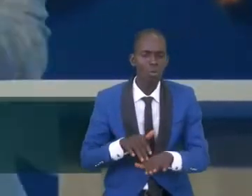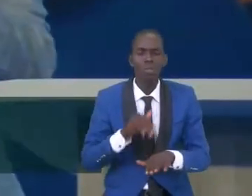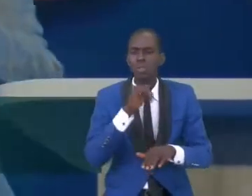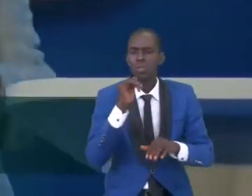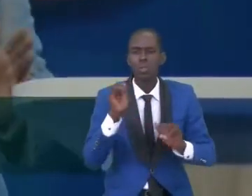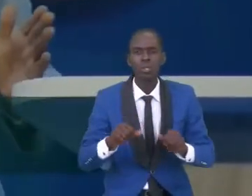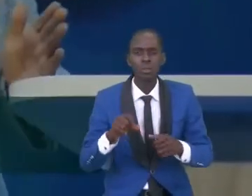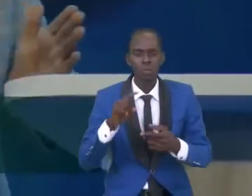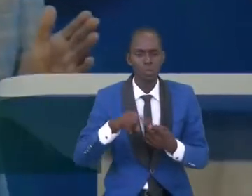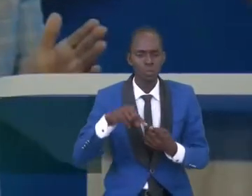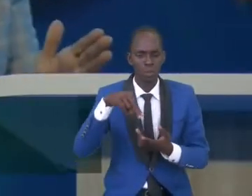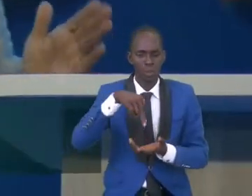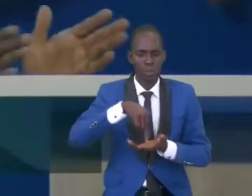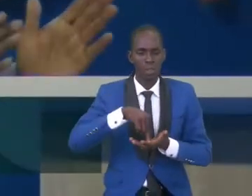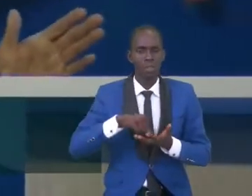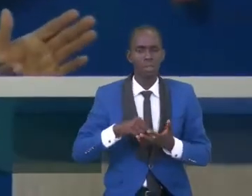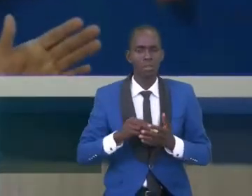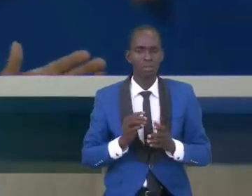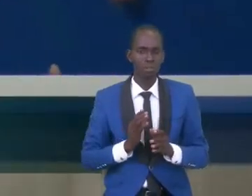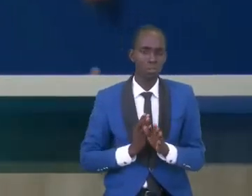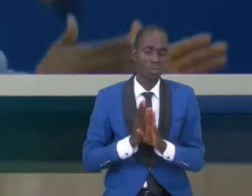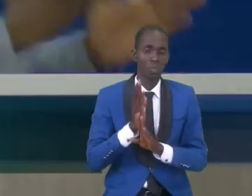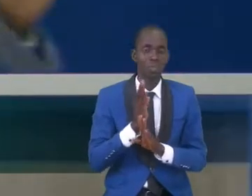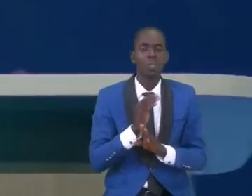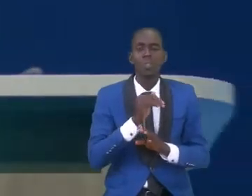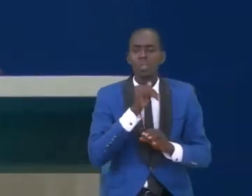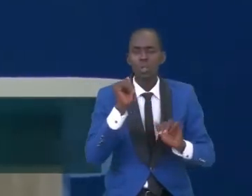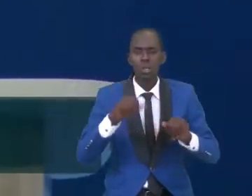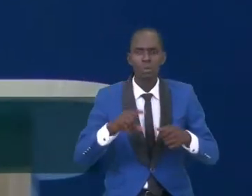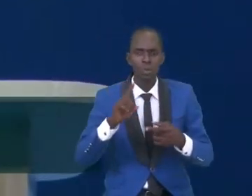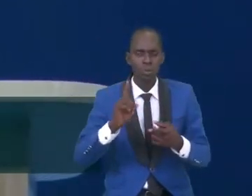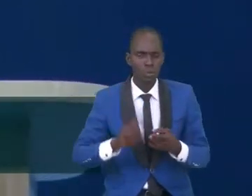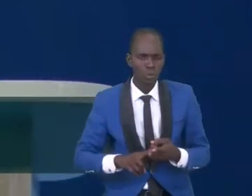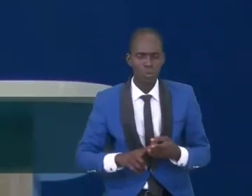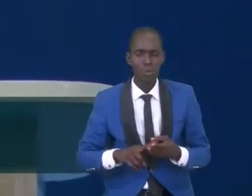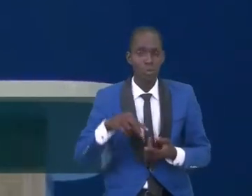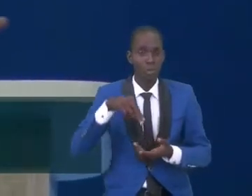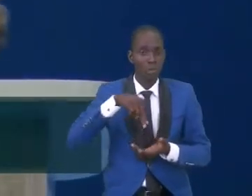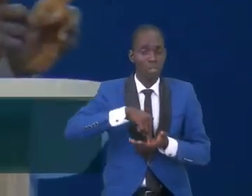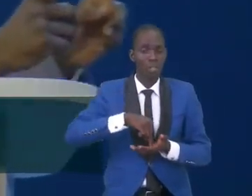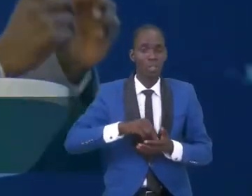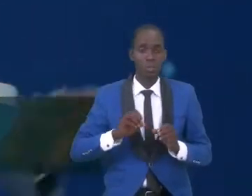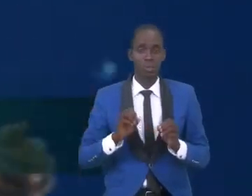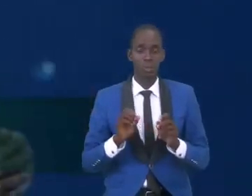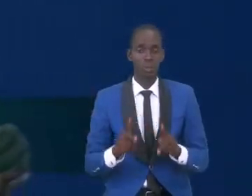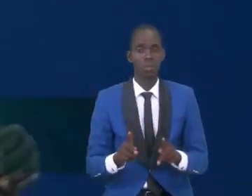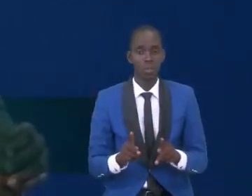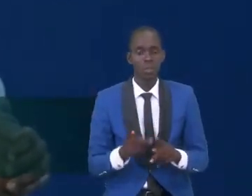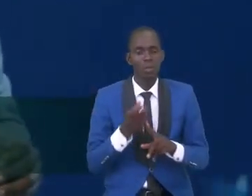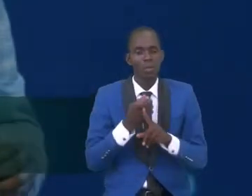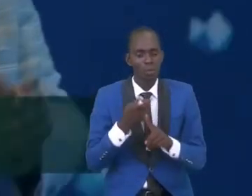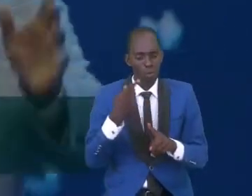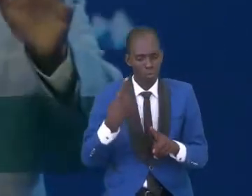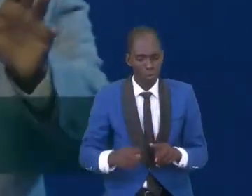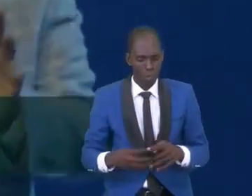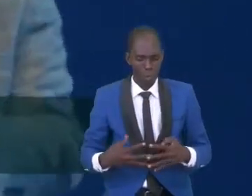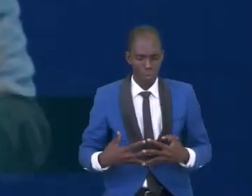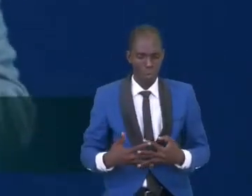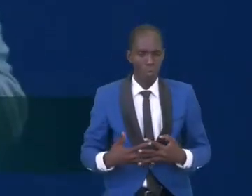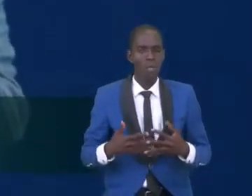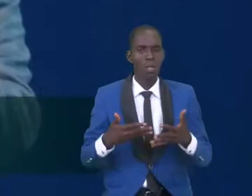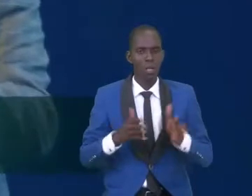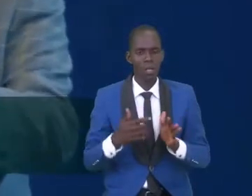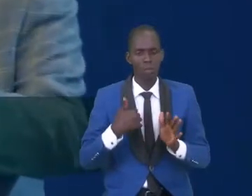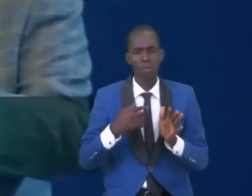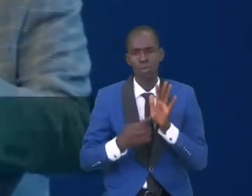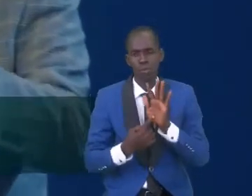be upright, unable to straighten up from the womb. Let me show you